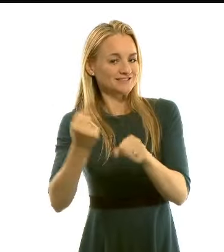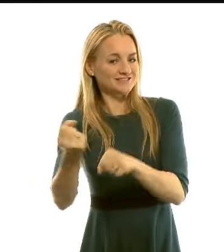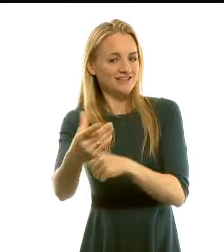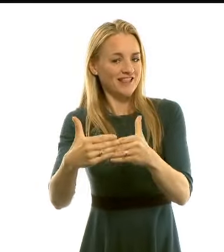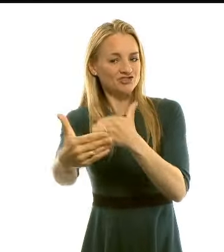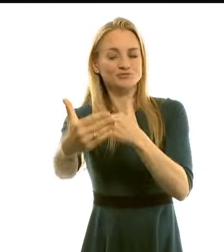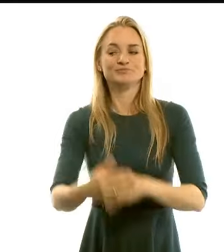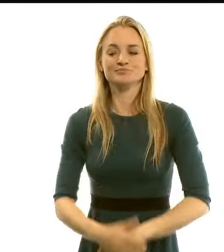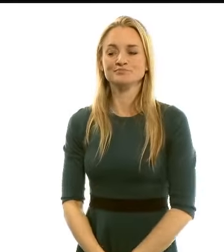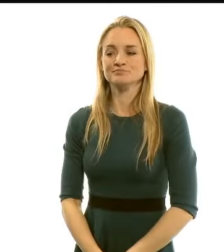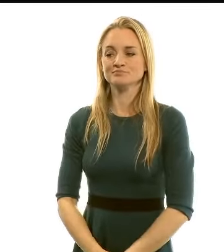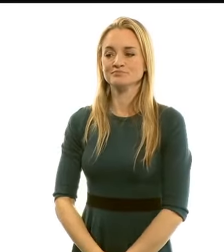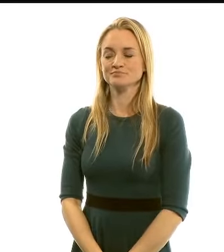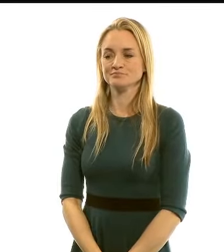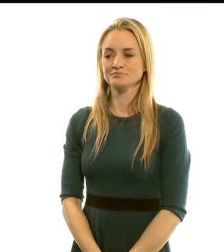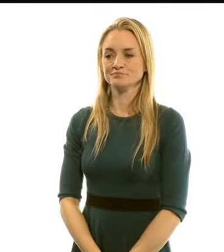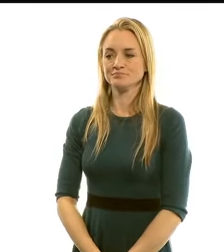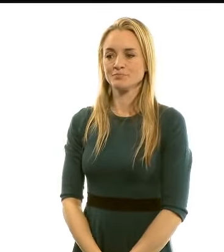You still hope.